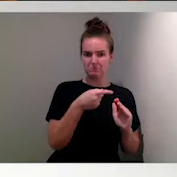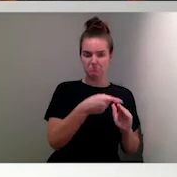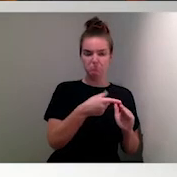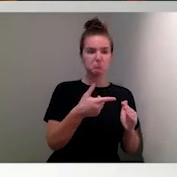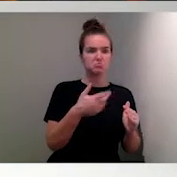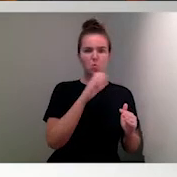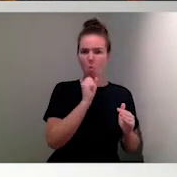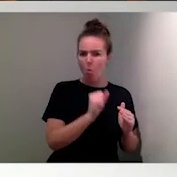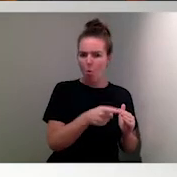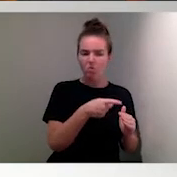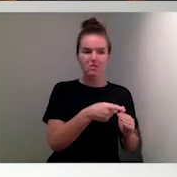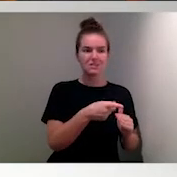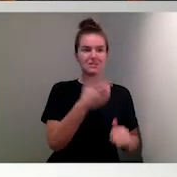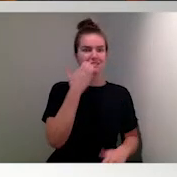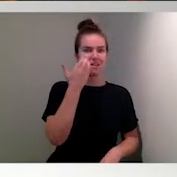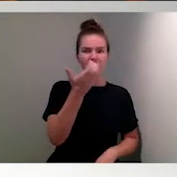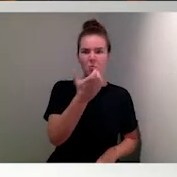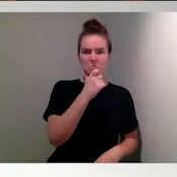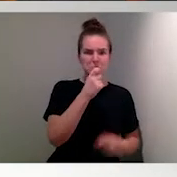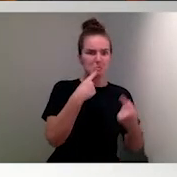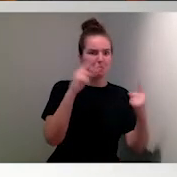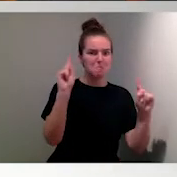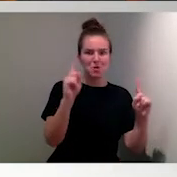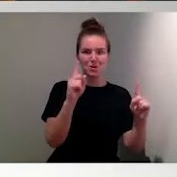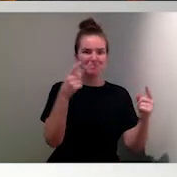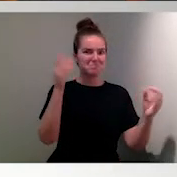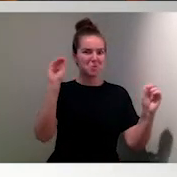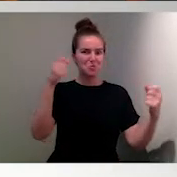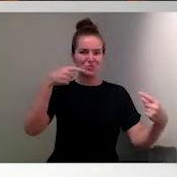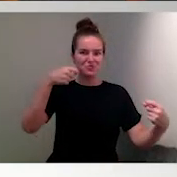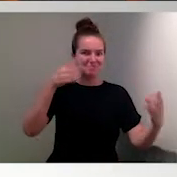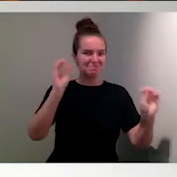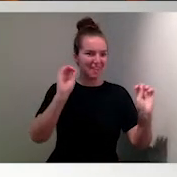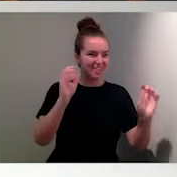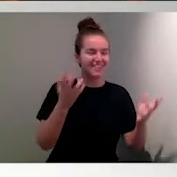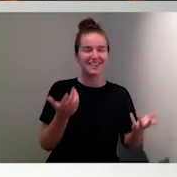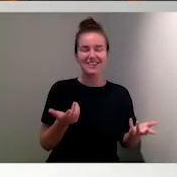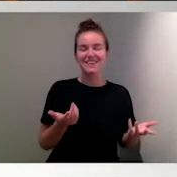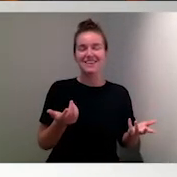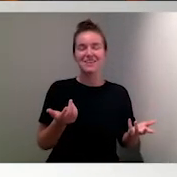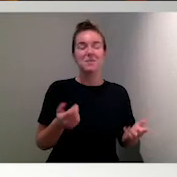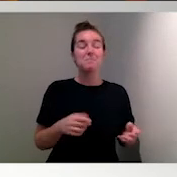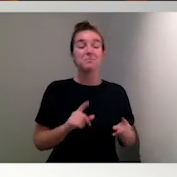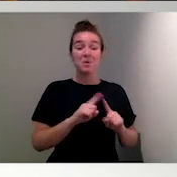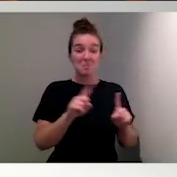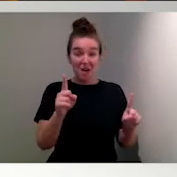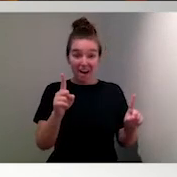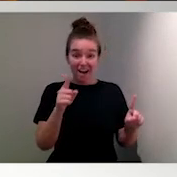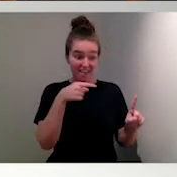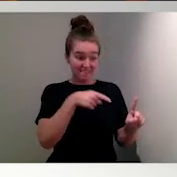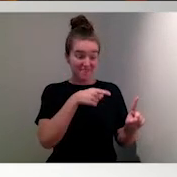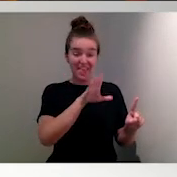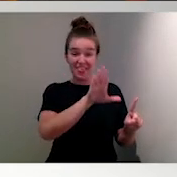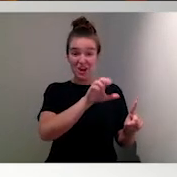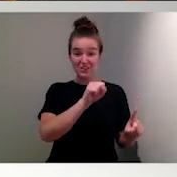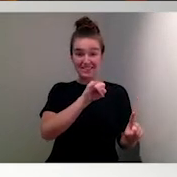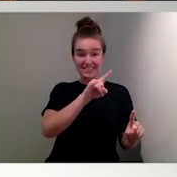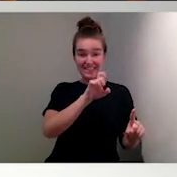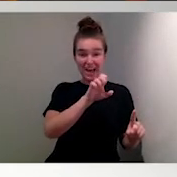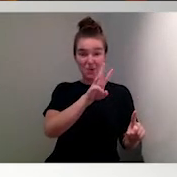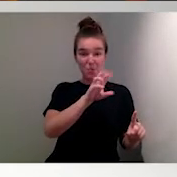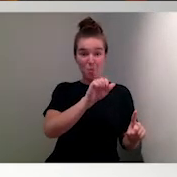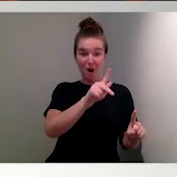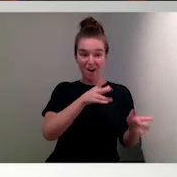well there, nothing works very well, but they have in the middle of their sidewalks, they have these grooves that they put